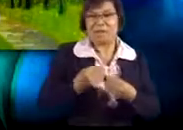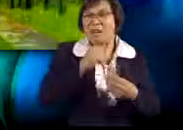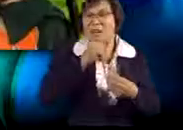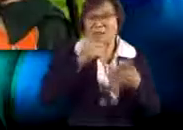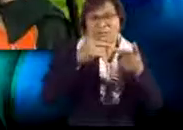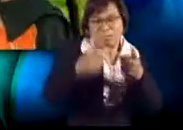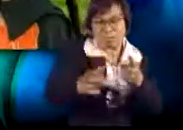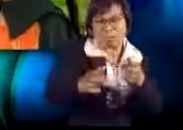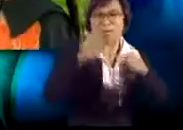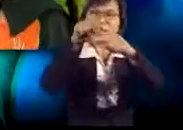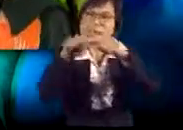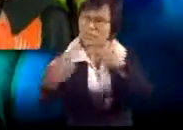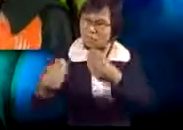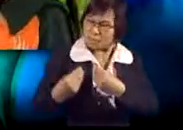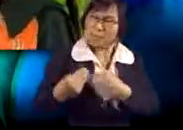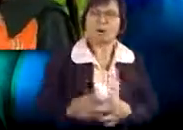fraction.